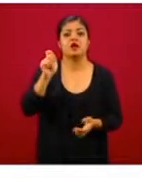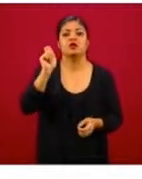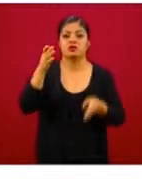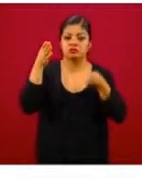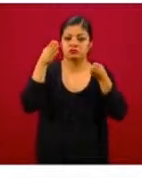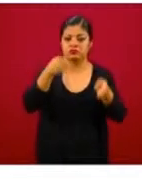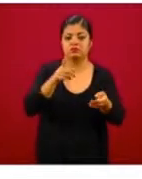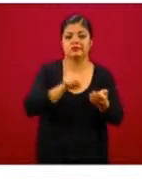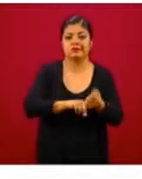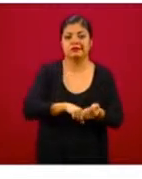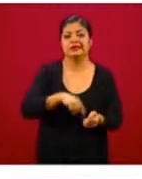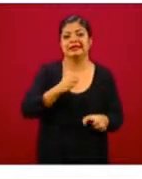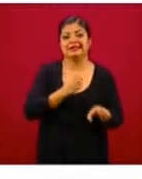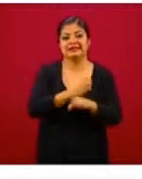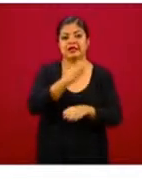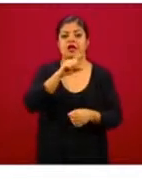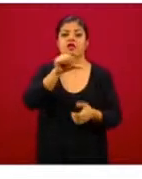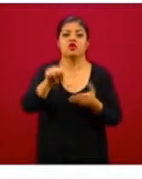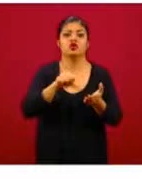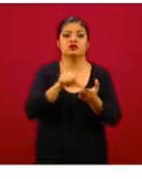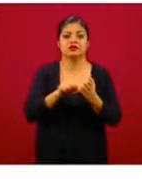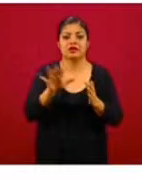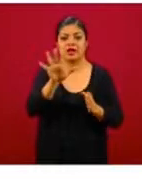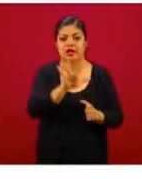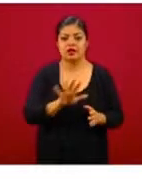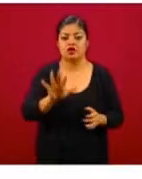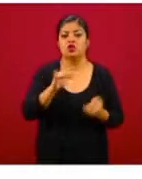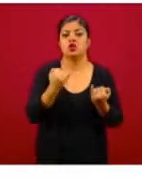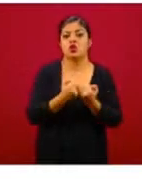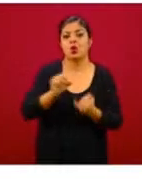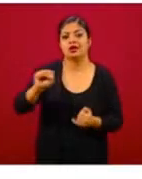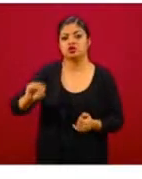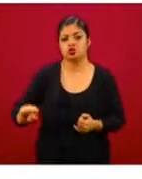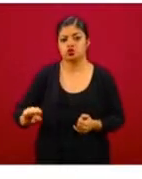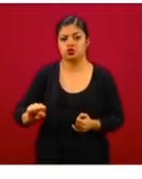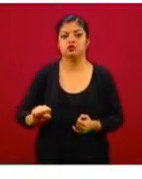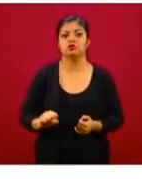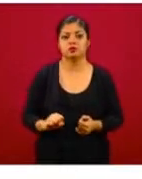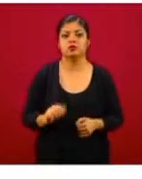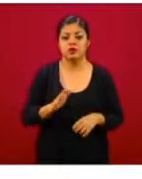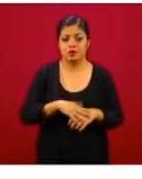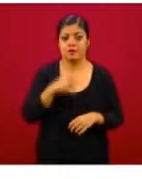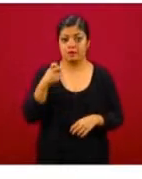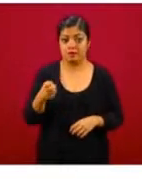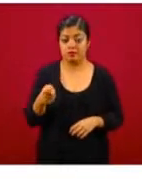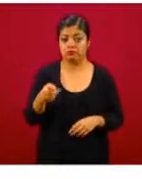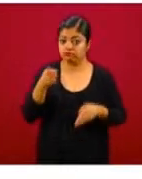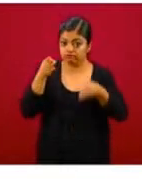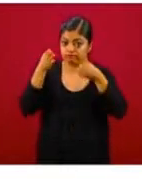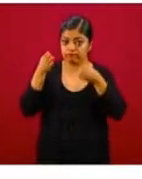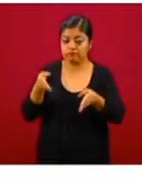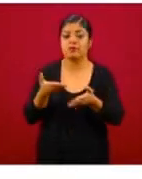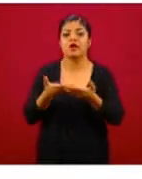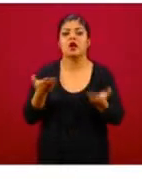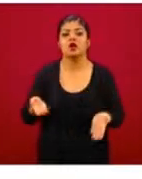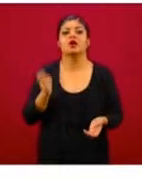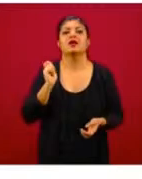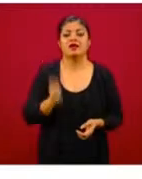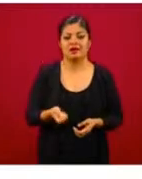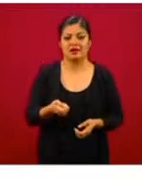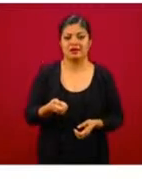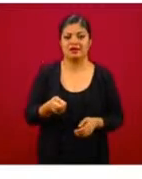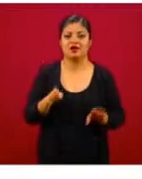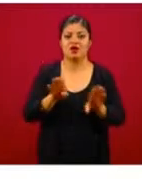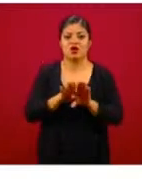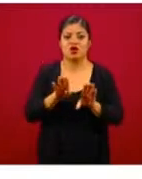for example, in the northern states, they have, and there are larger population density